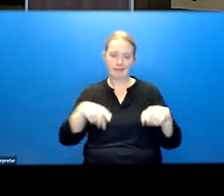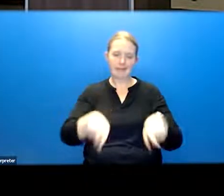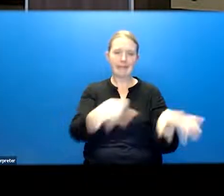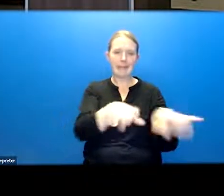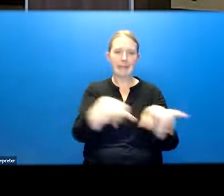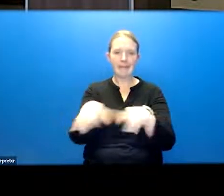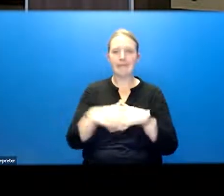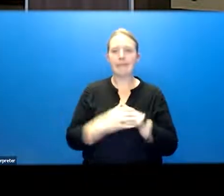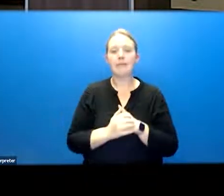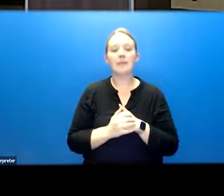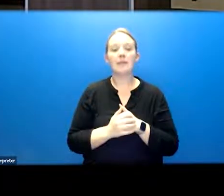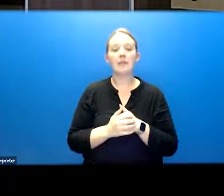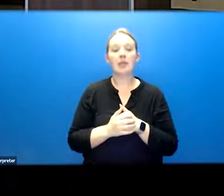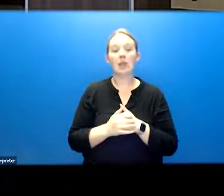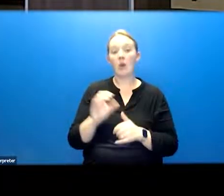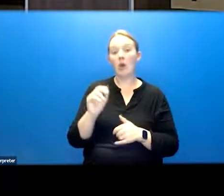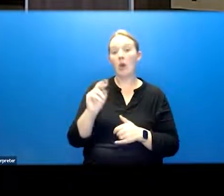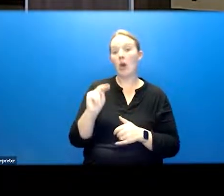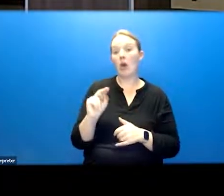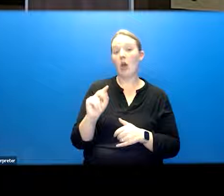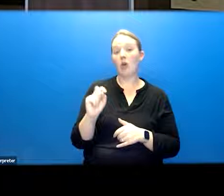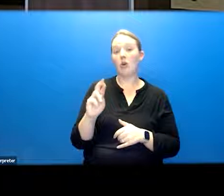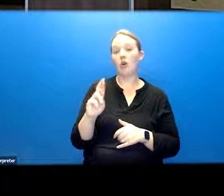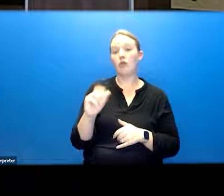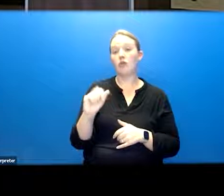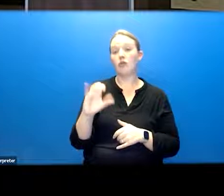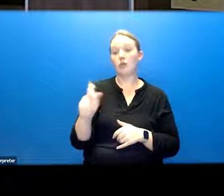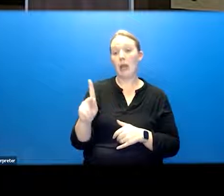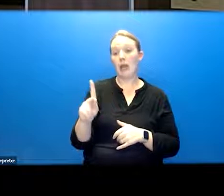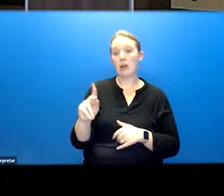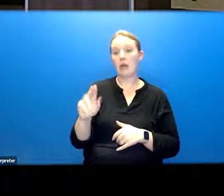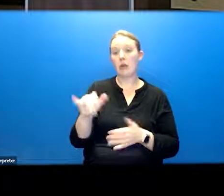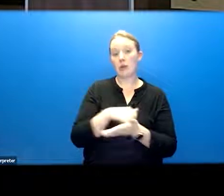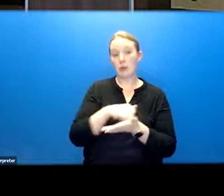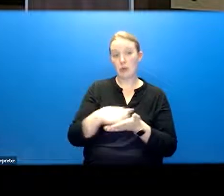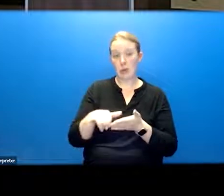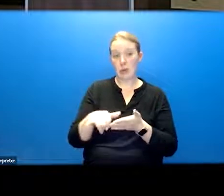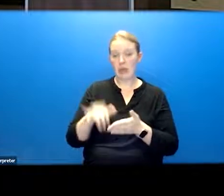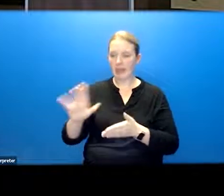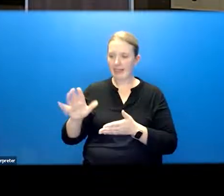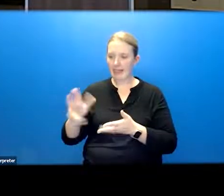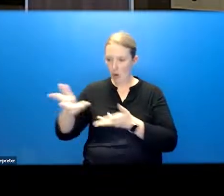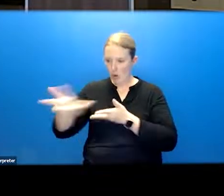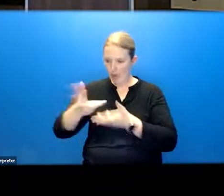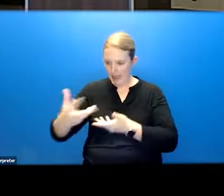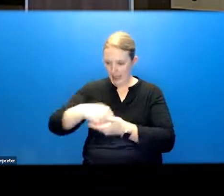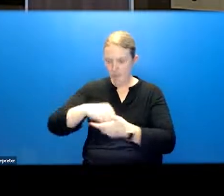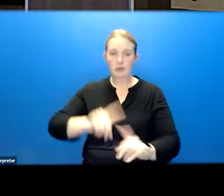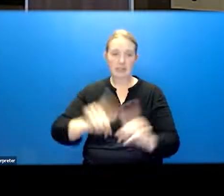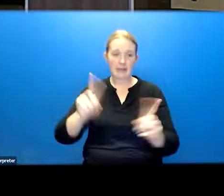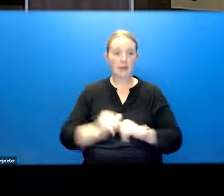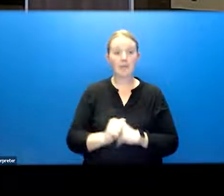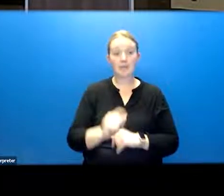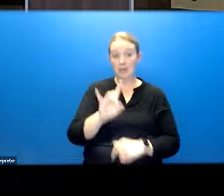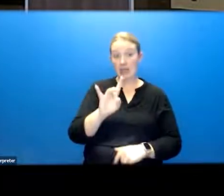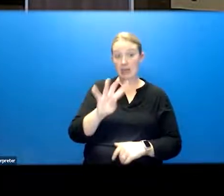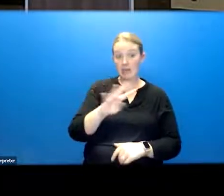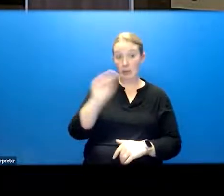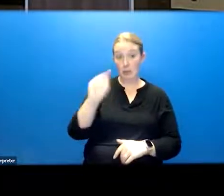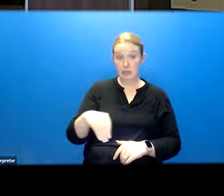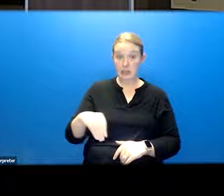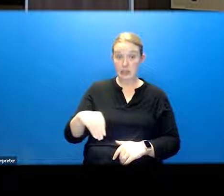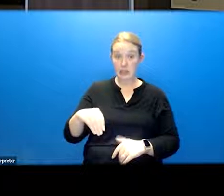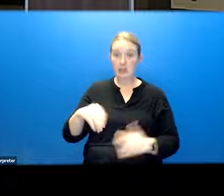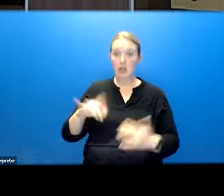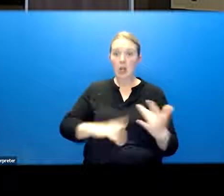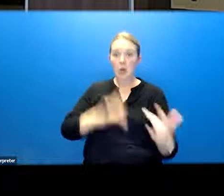In On Track New York, they kind of looked at engagement a little bit differently, where 84% of family members had